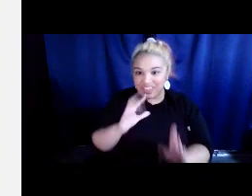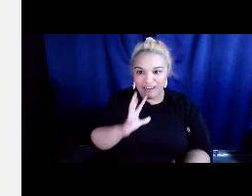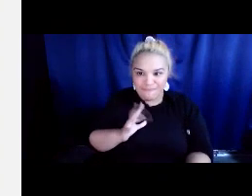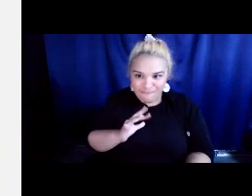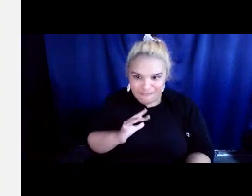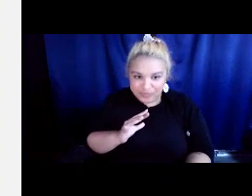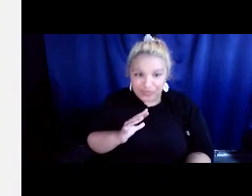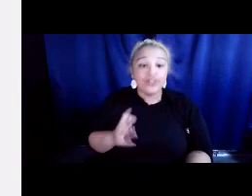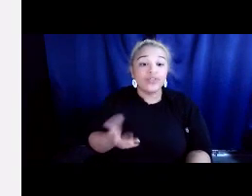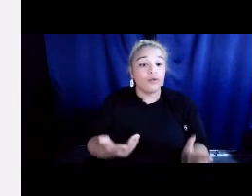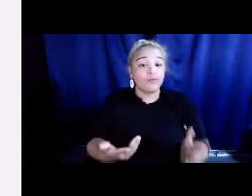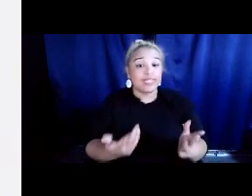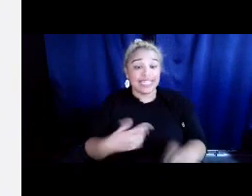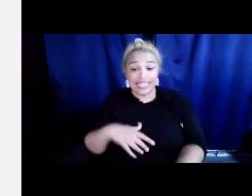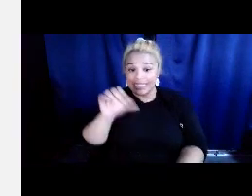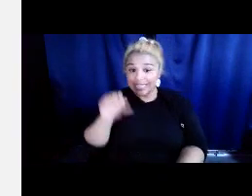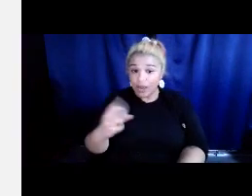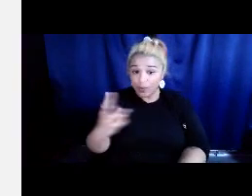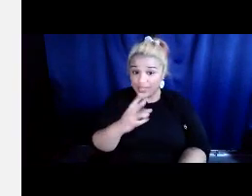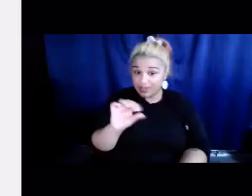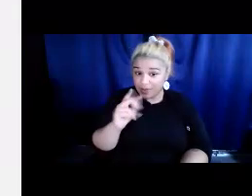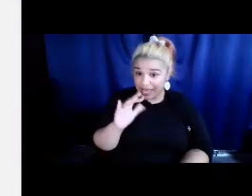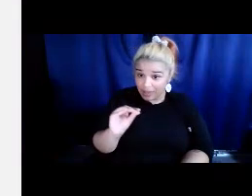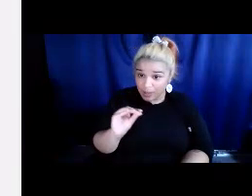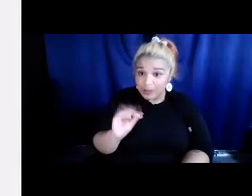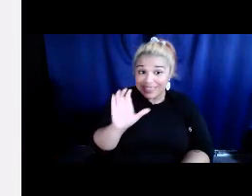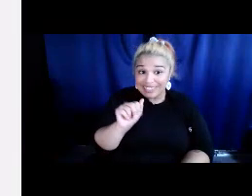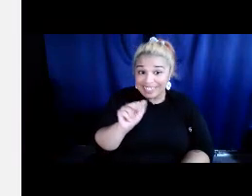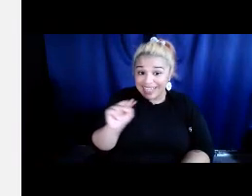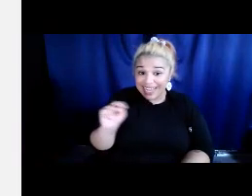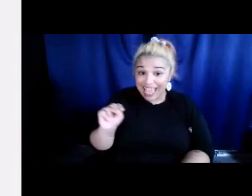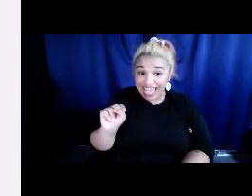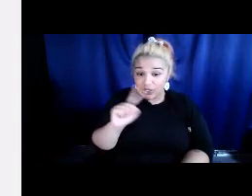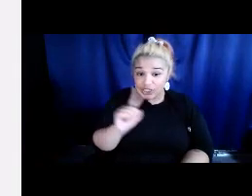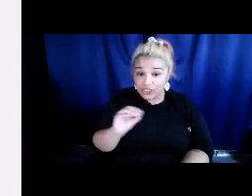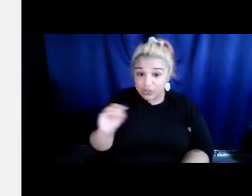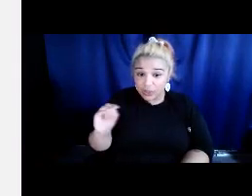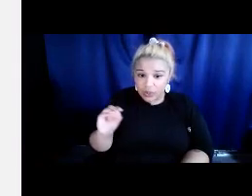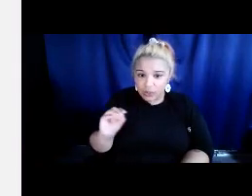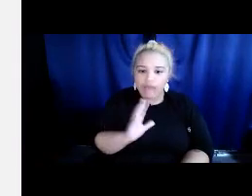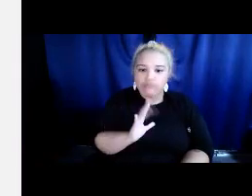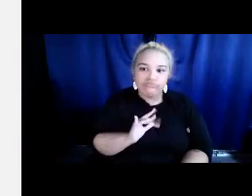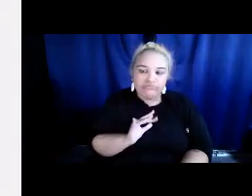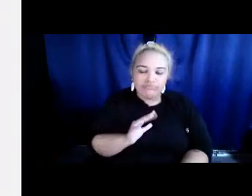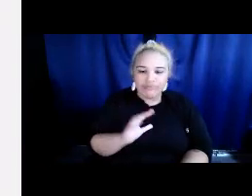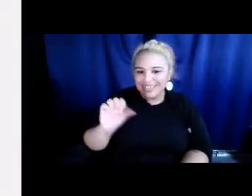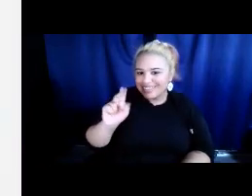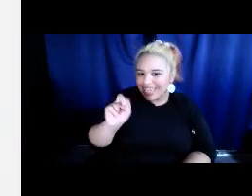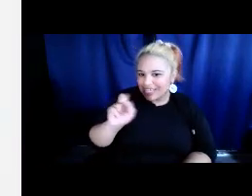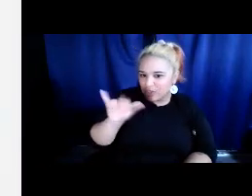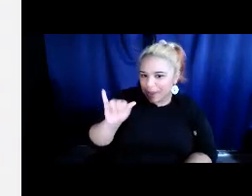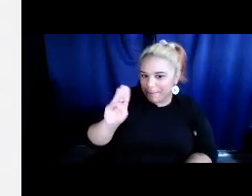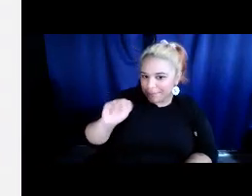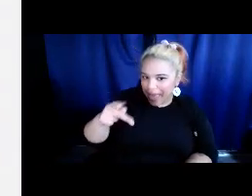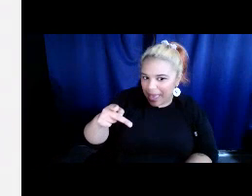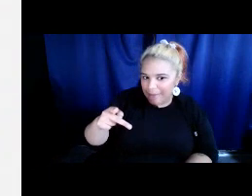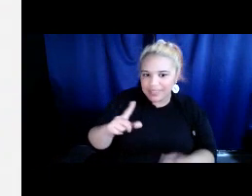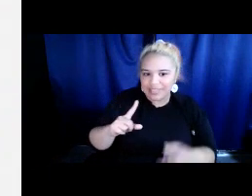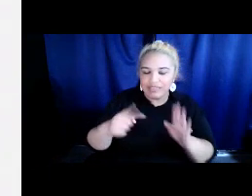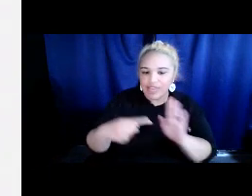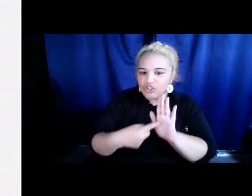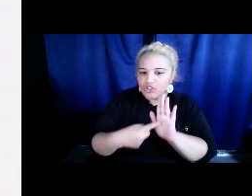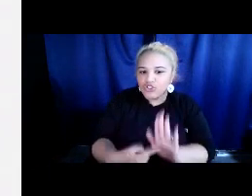strong smells, low light, interactive spots, sensory bags, calming spaces, and even a